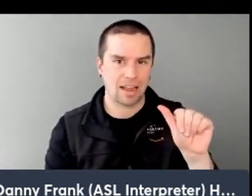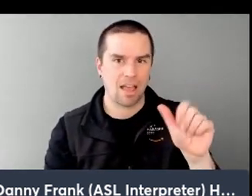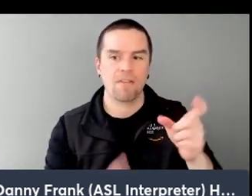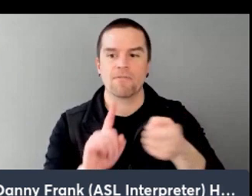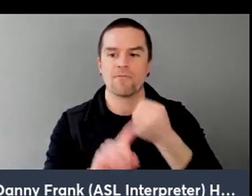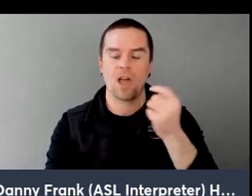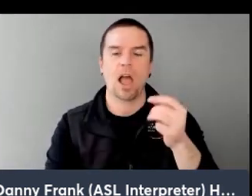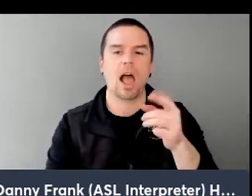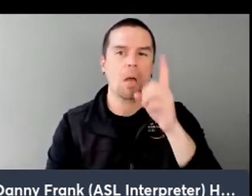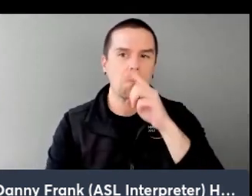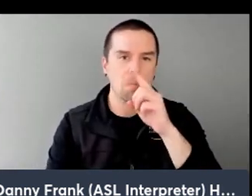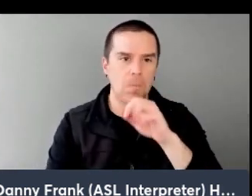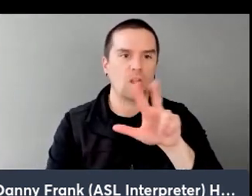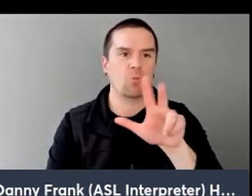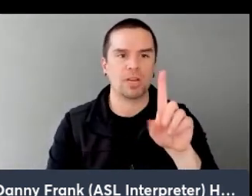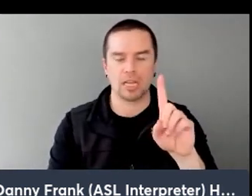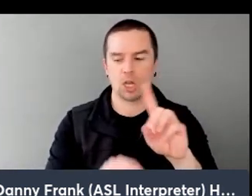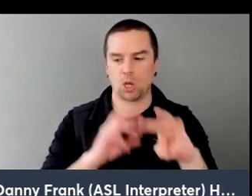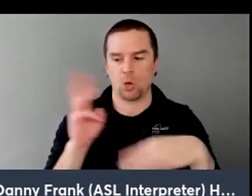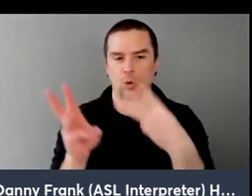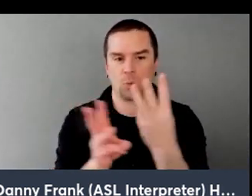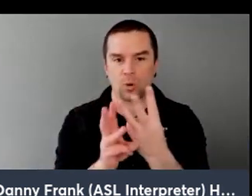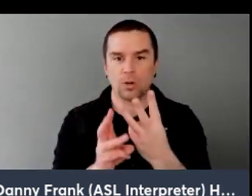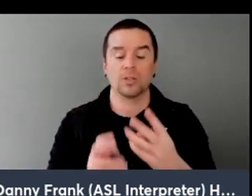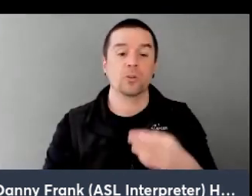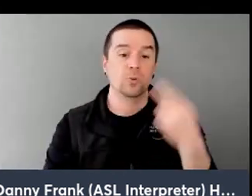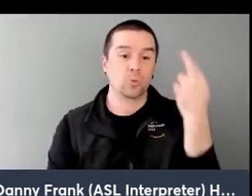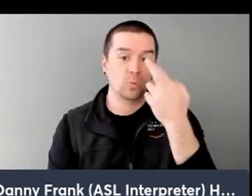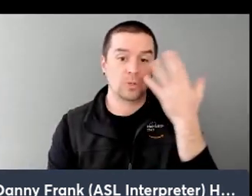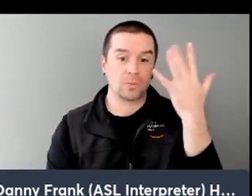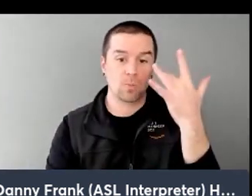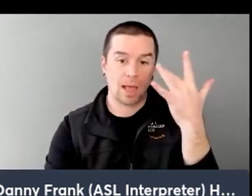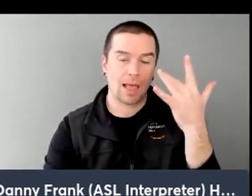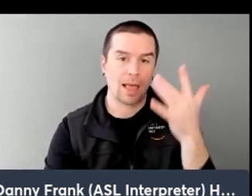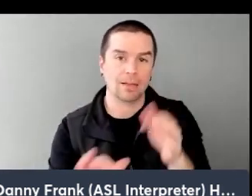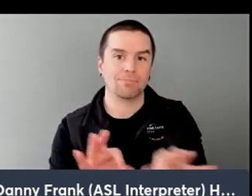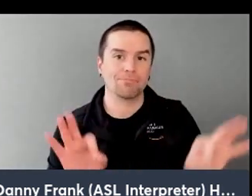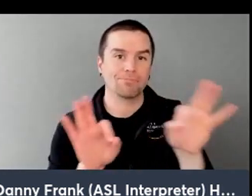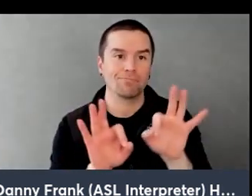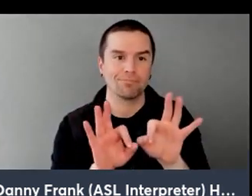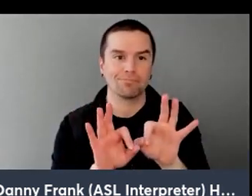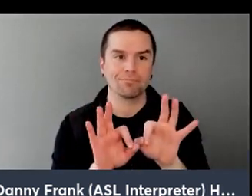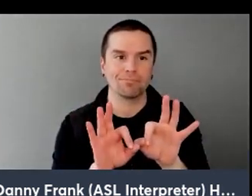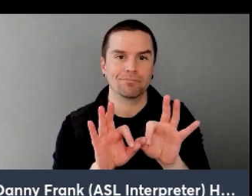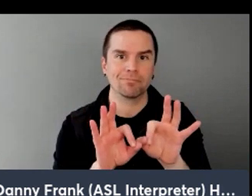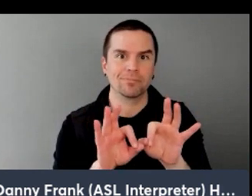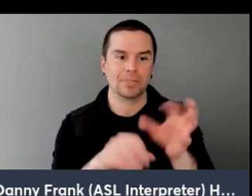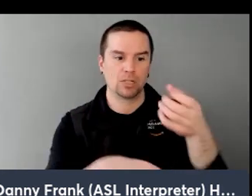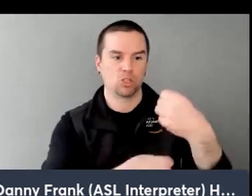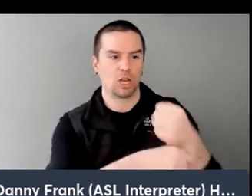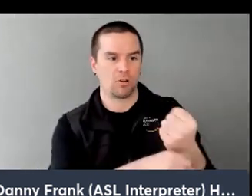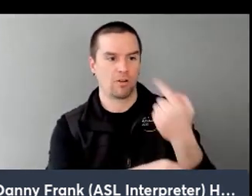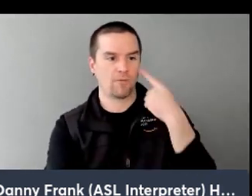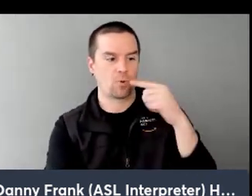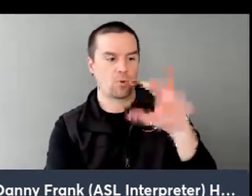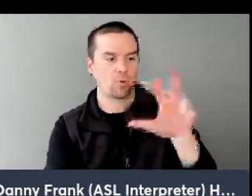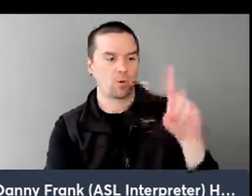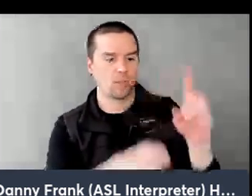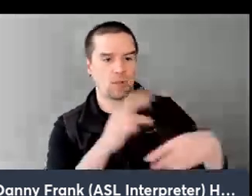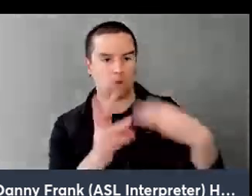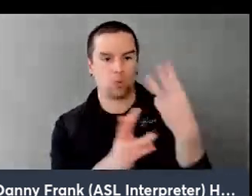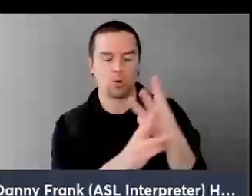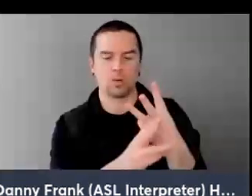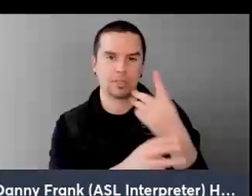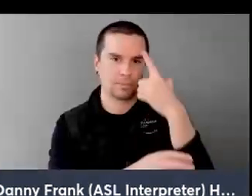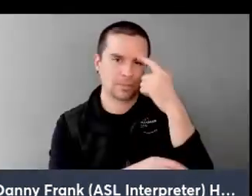worlds. And the reason why it matters that this is generated to 3D worlds is because you might be able to